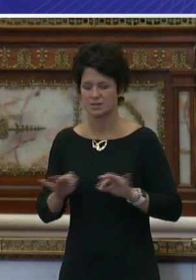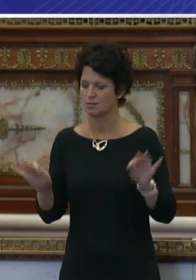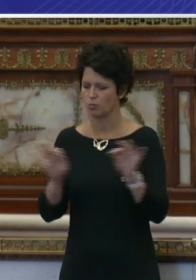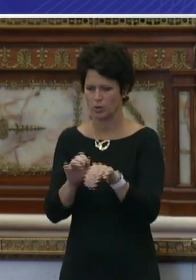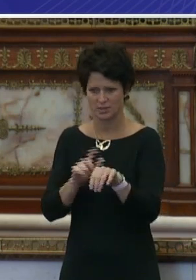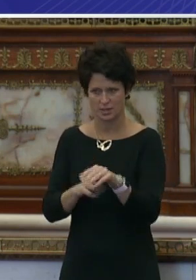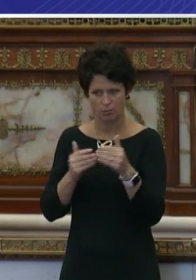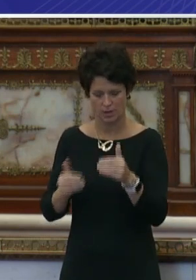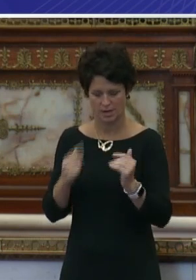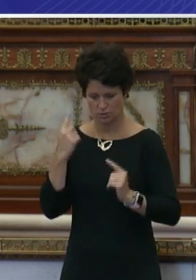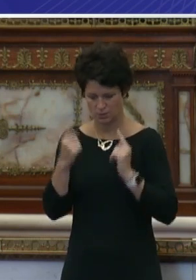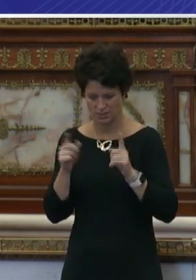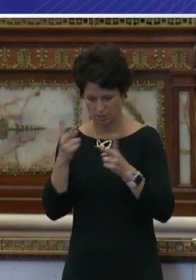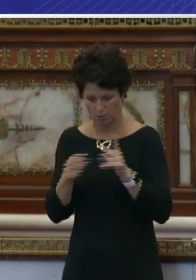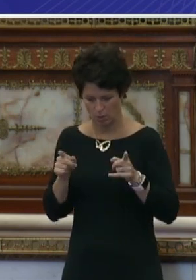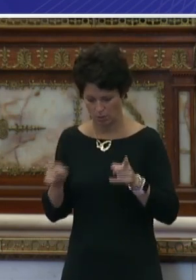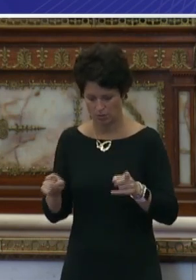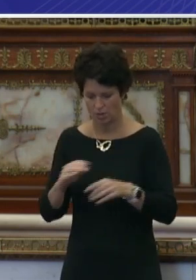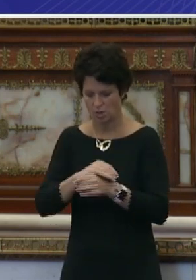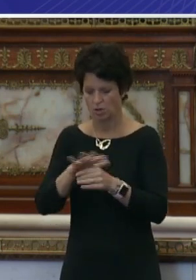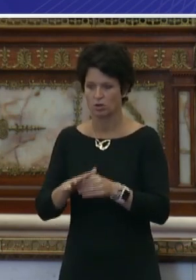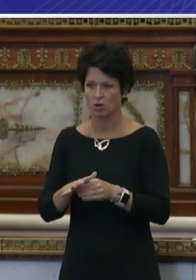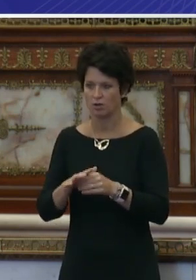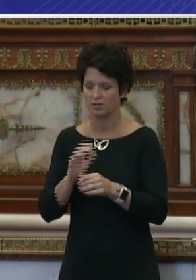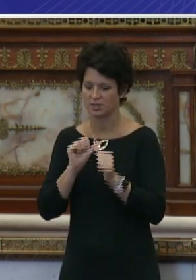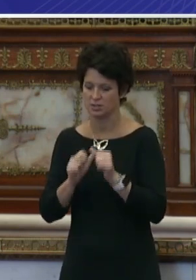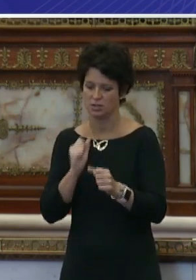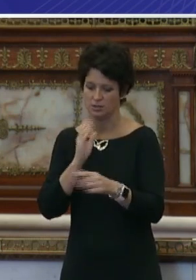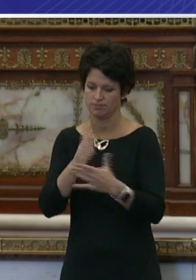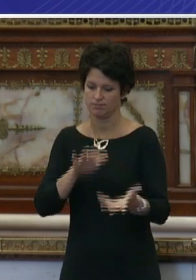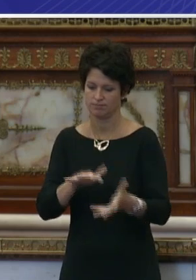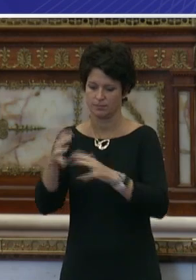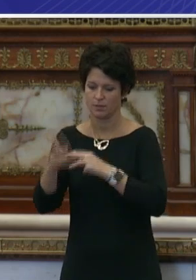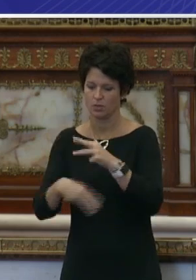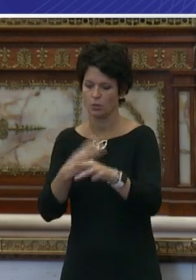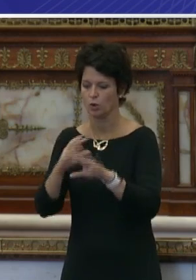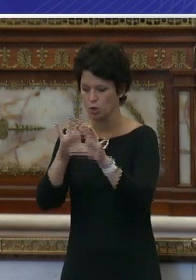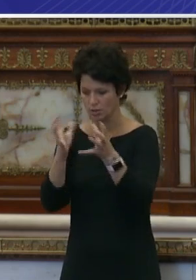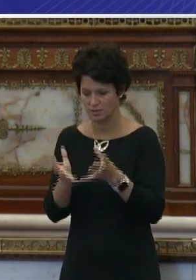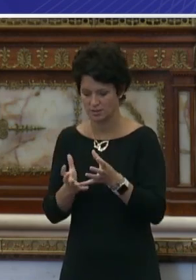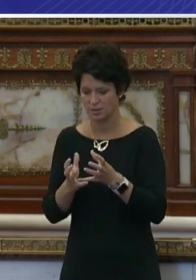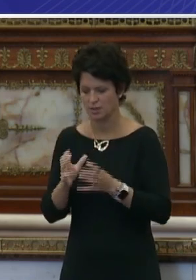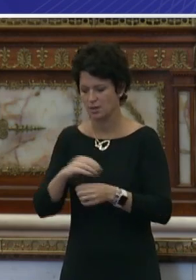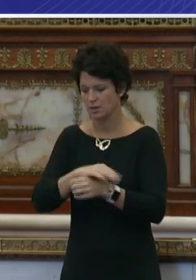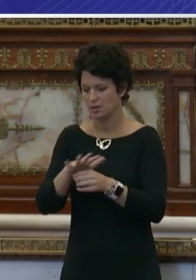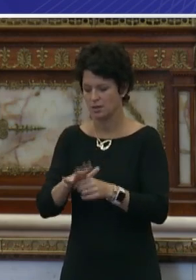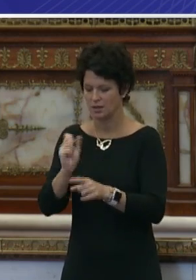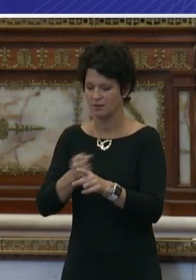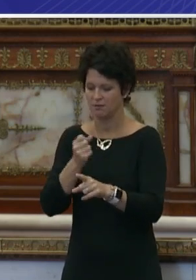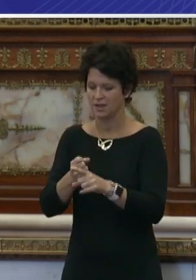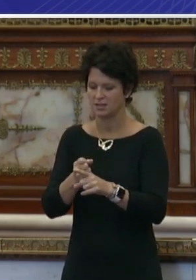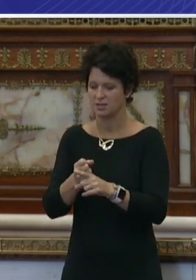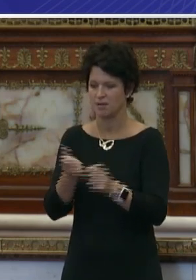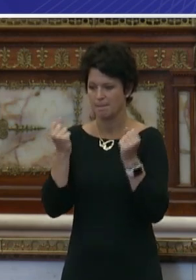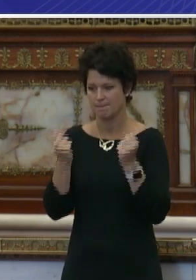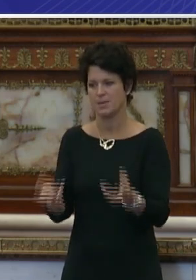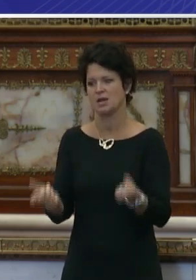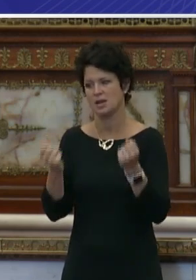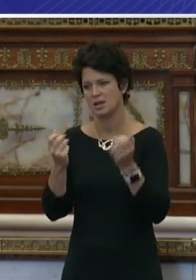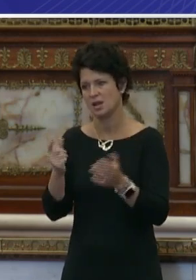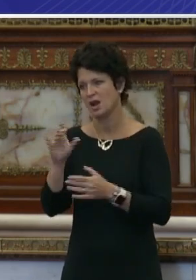time. COVID-19 remains a historic disruption to the world as we once knew it. The coronavirus has infected hundreds of thousands of